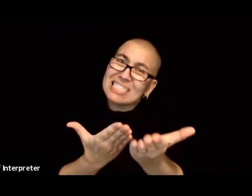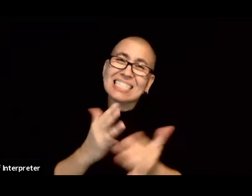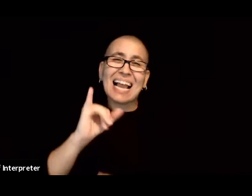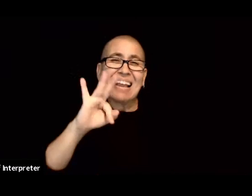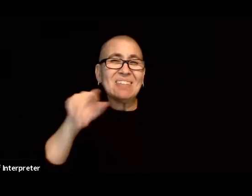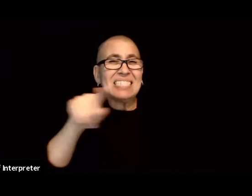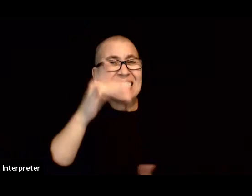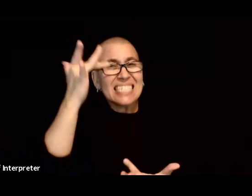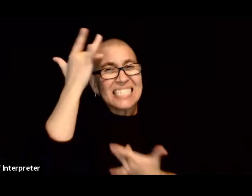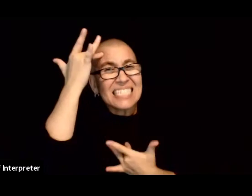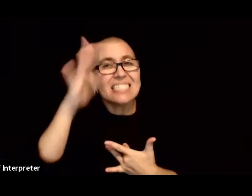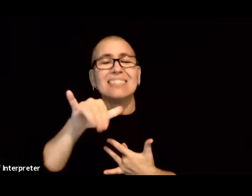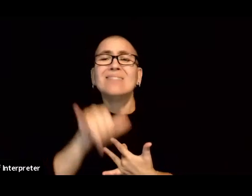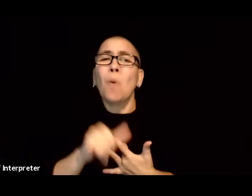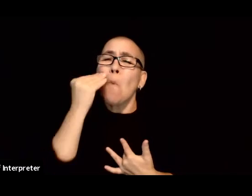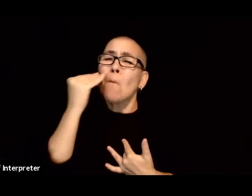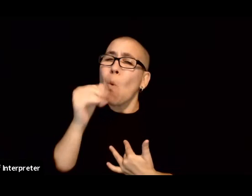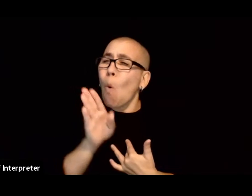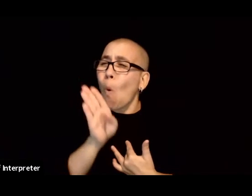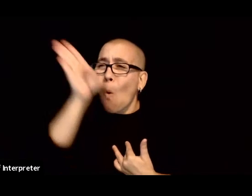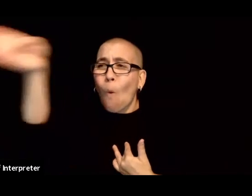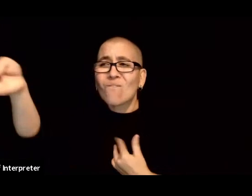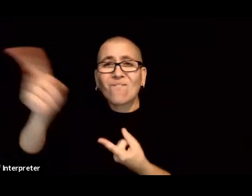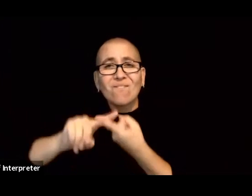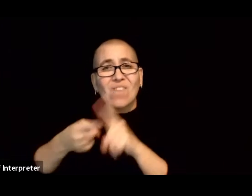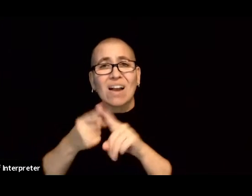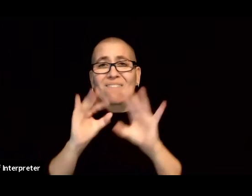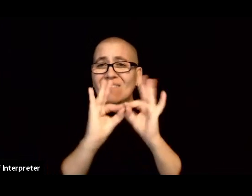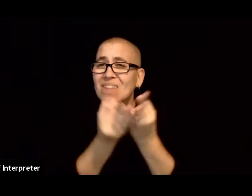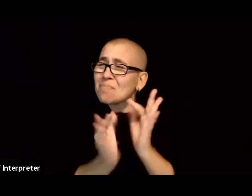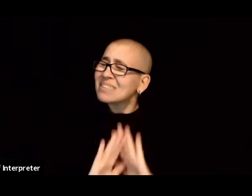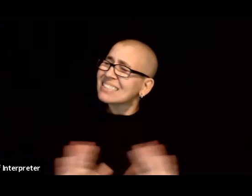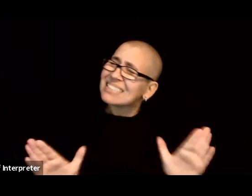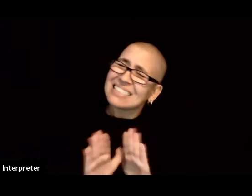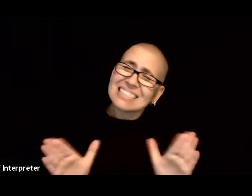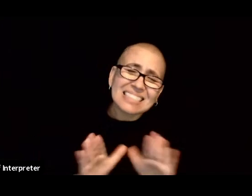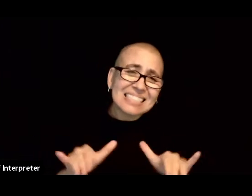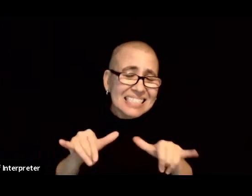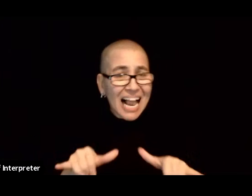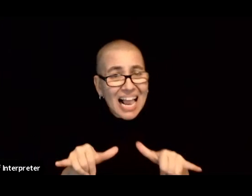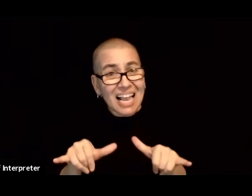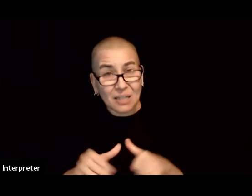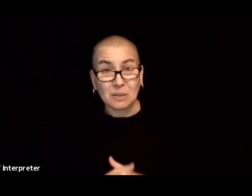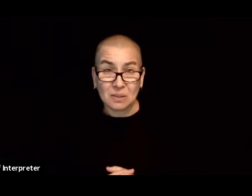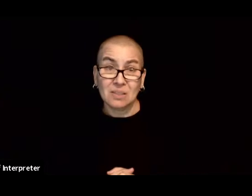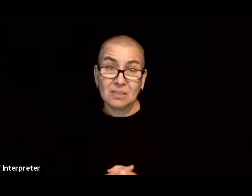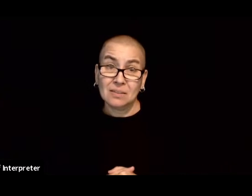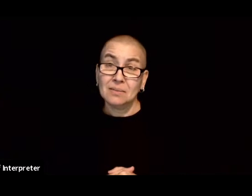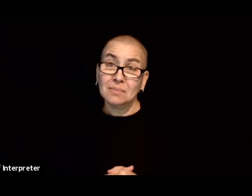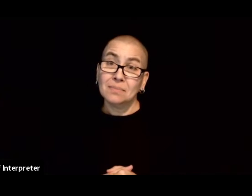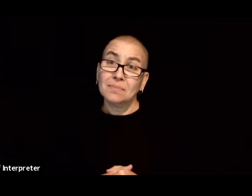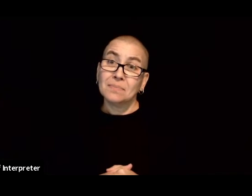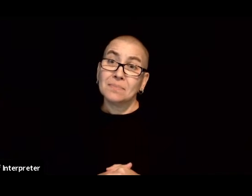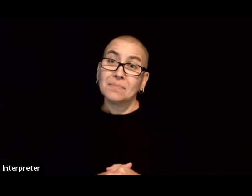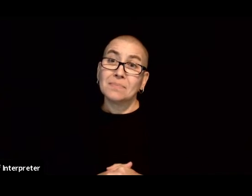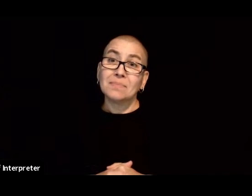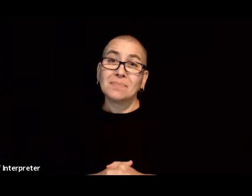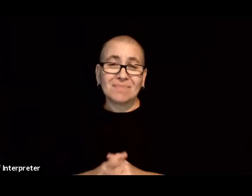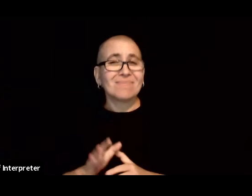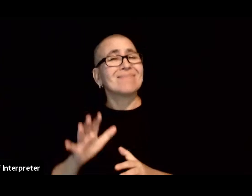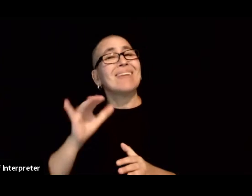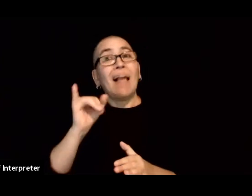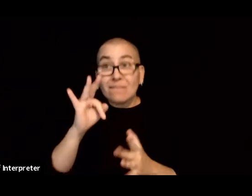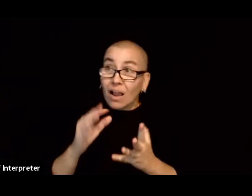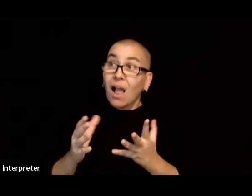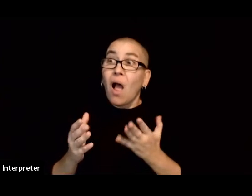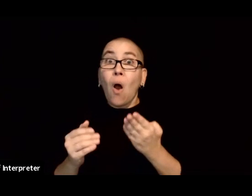the gatherings that you have with other people outside of your household, keeping 6 feet apart, wearing masks.